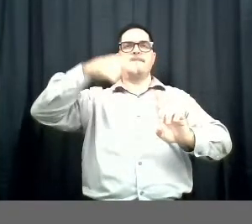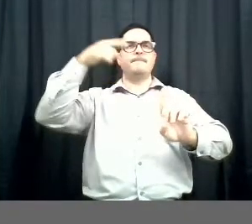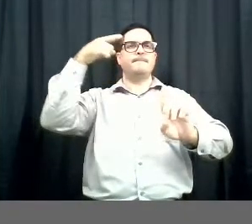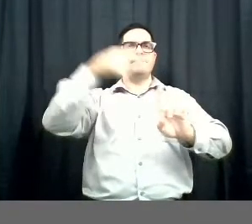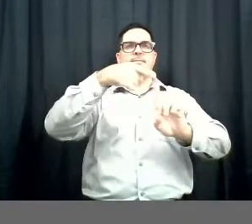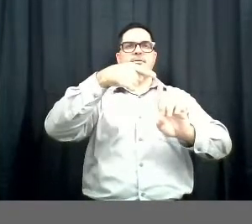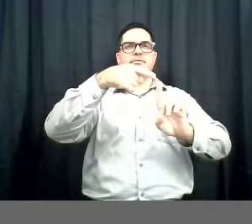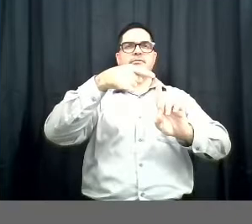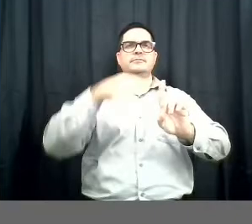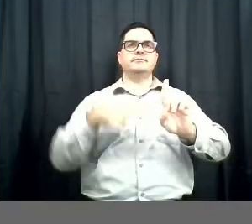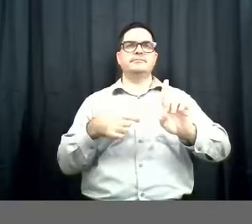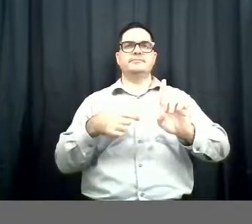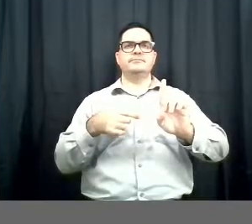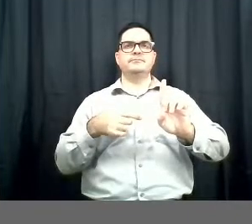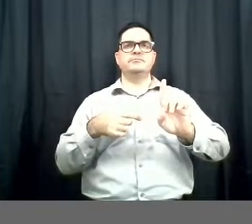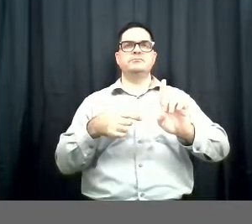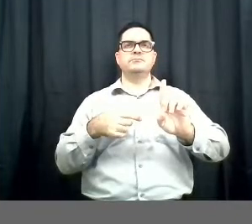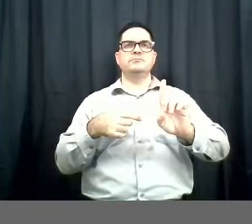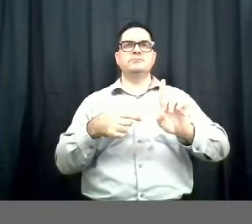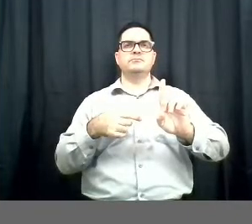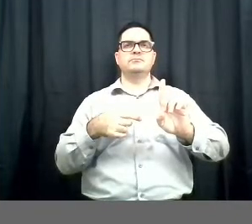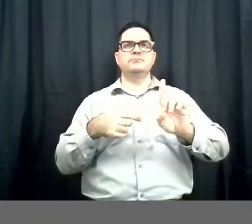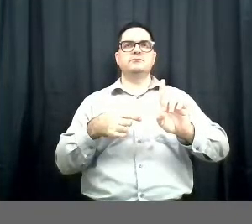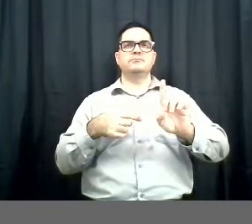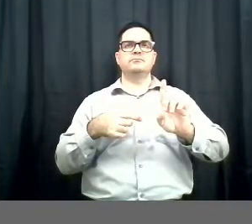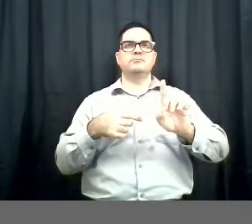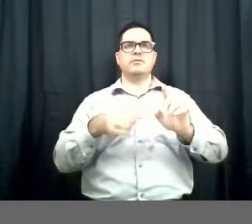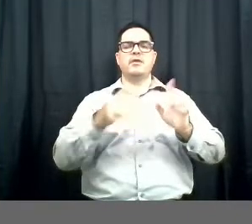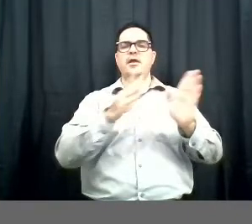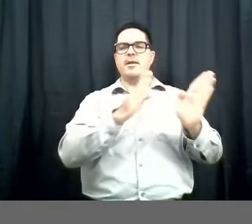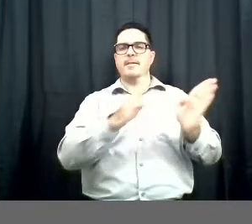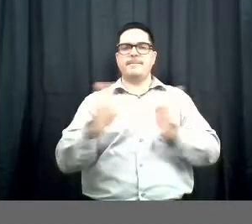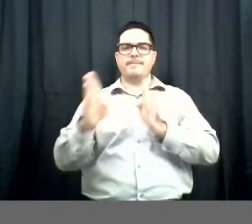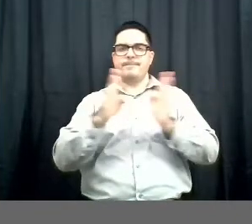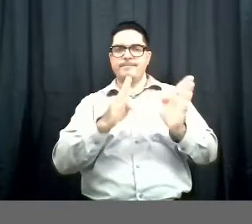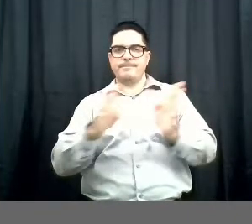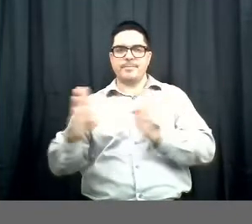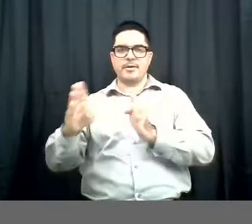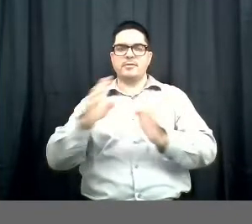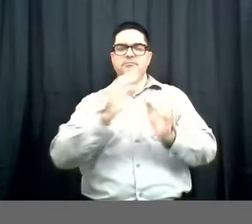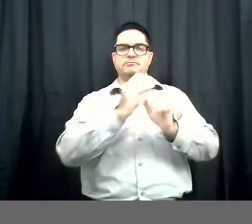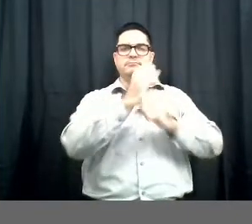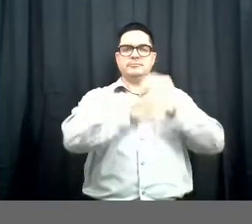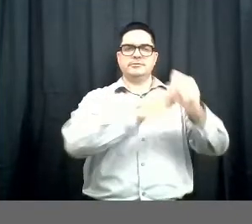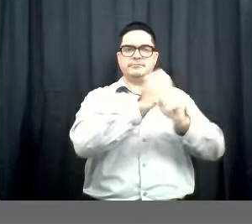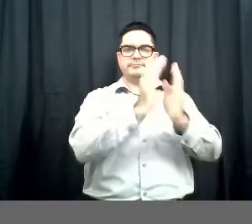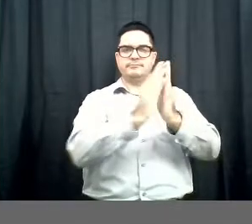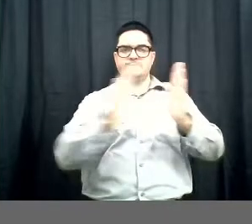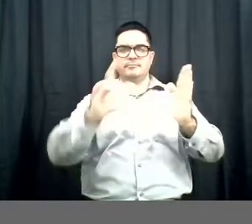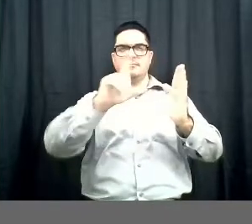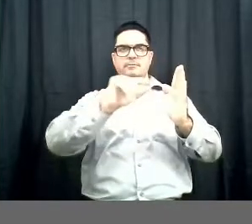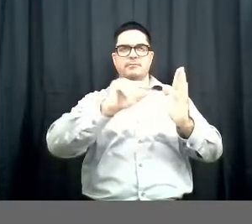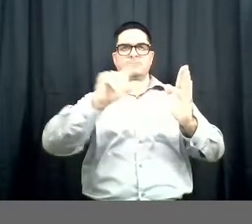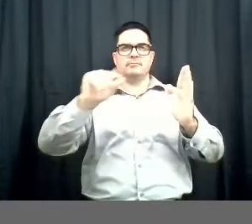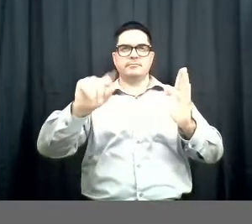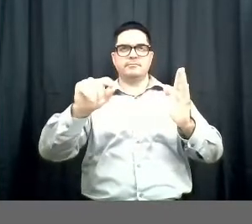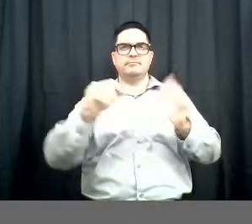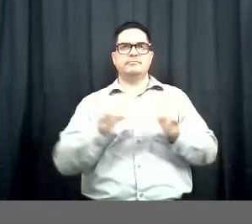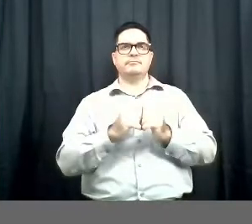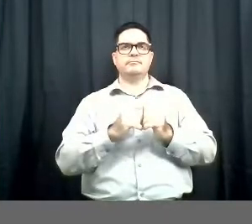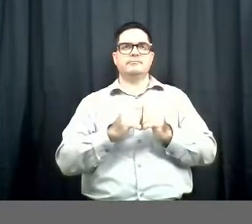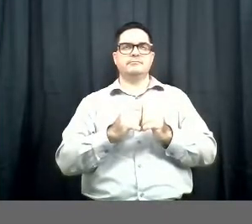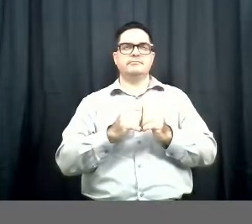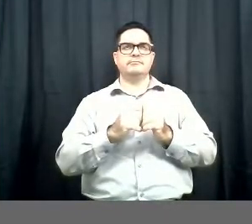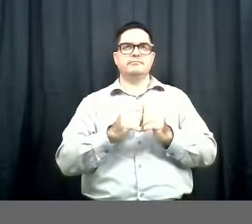if the collections exceed these projections, again, creditors would receive 40% of that outperformance up to the